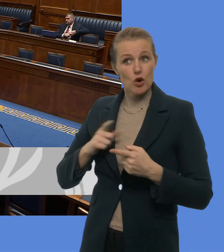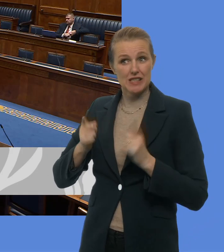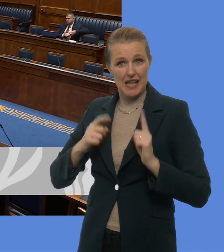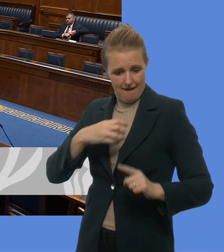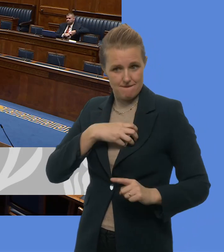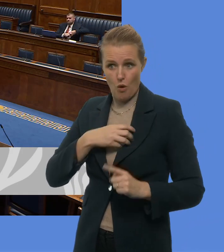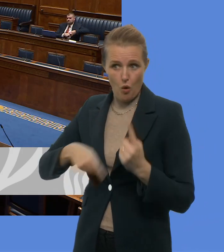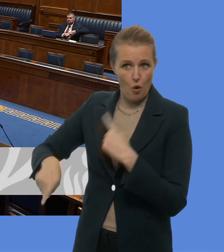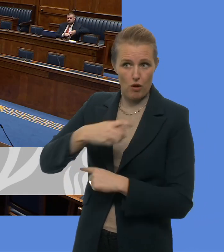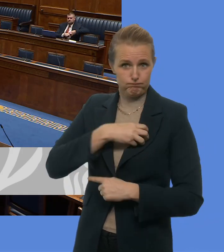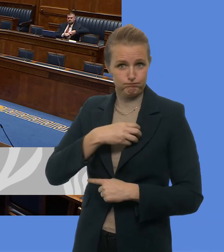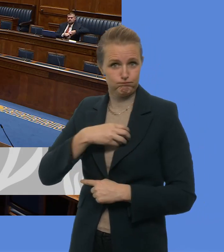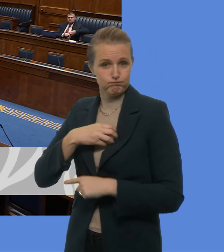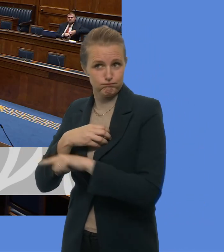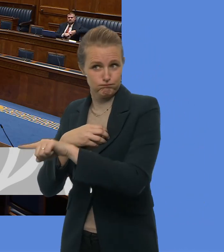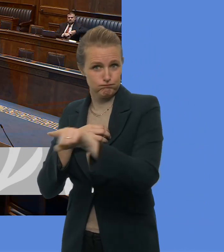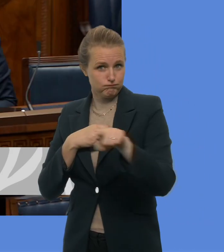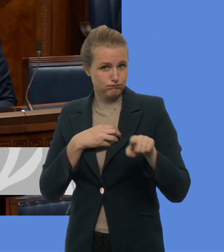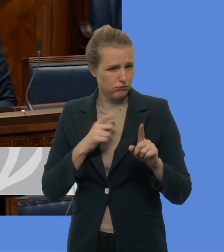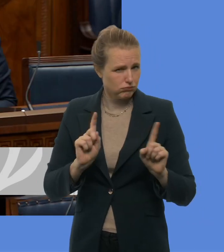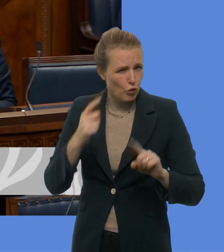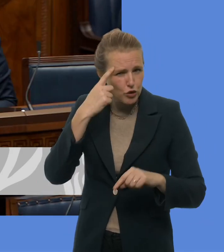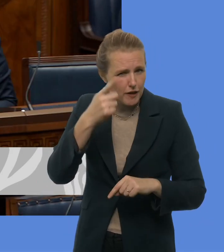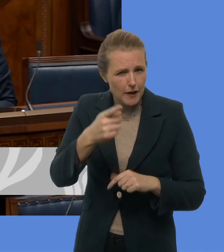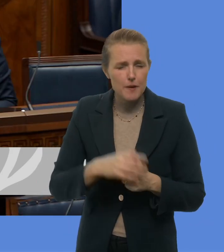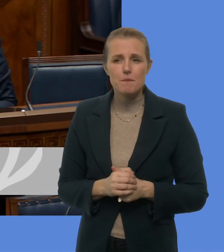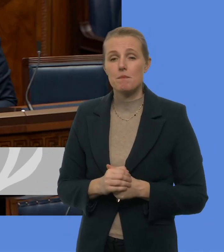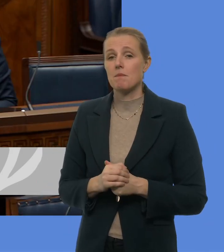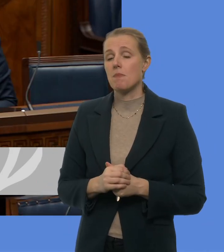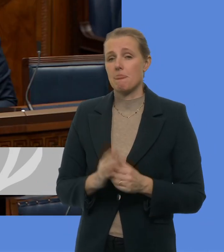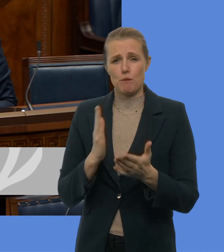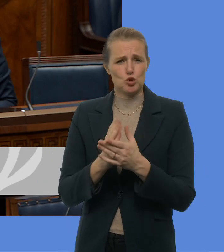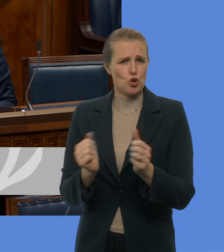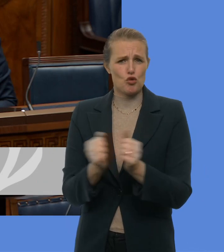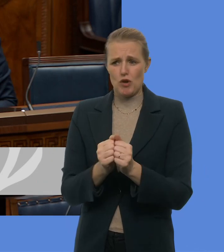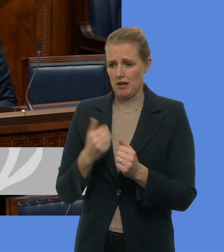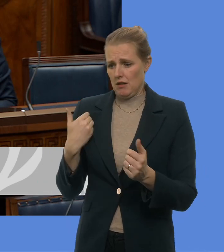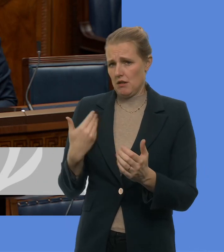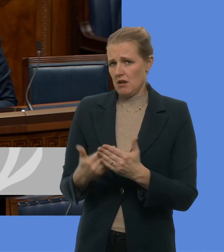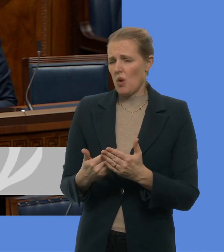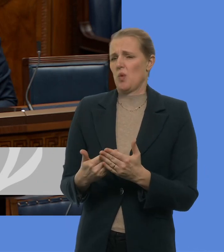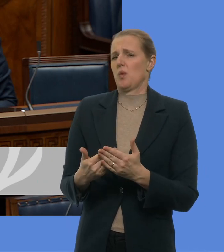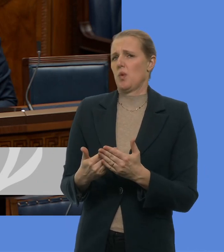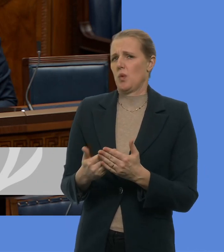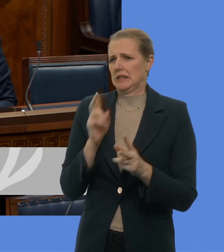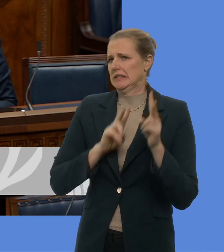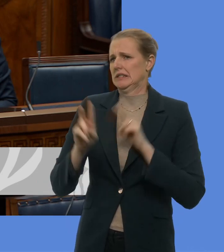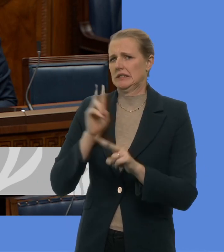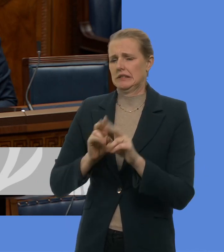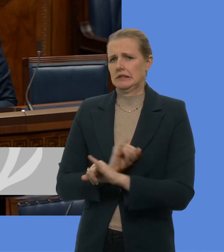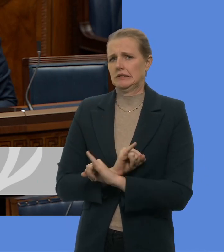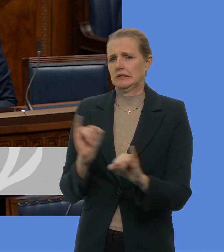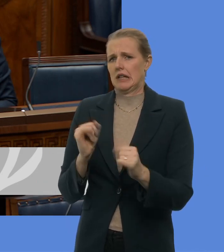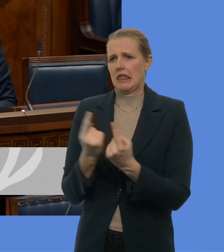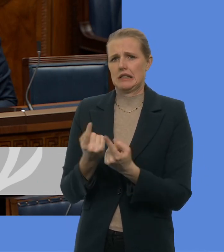Well, I think in recent weeks and months, a member will agree with me that we're hearing some very disturbing